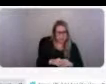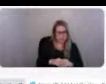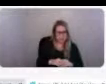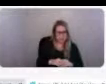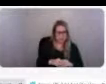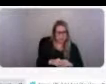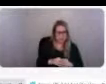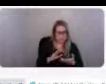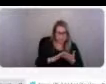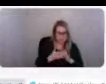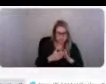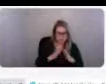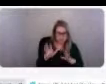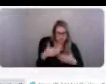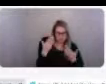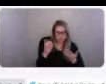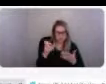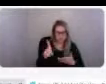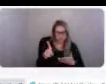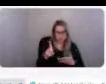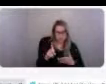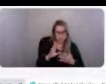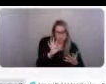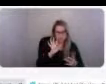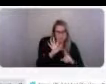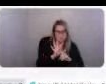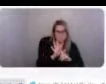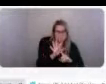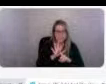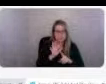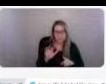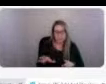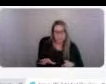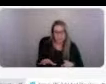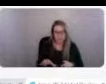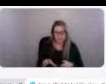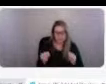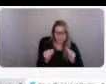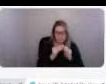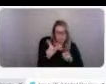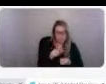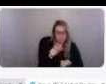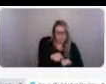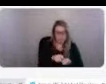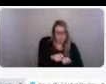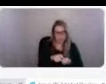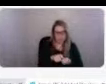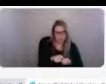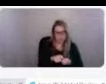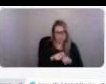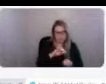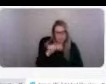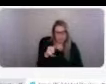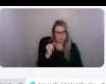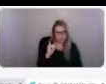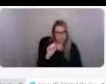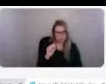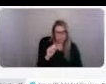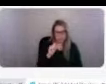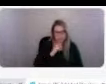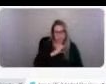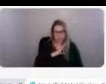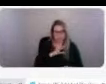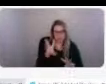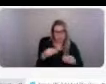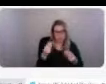the community is proposing meets the population target with acceptable deviation more specifically our gis staff will provide the commission with the